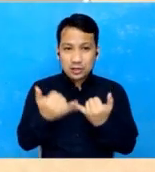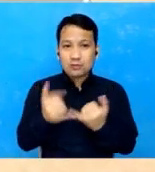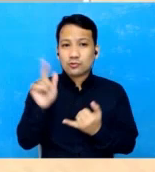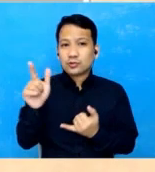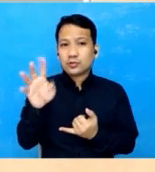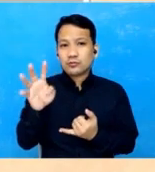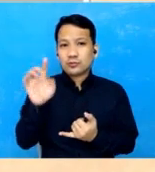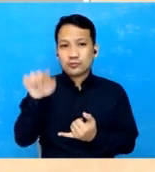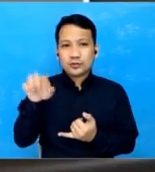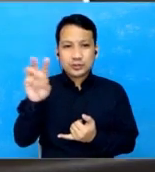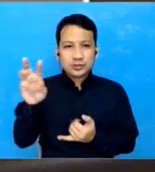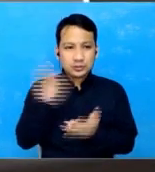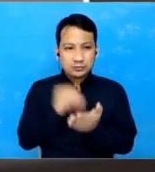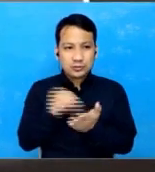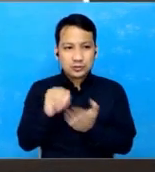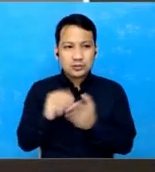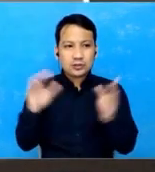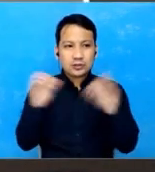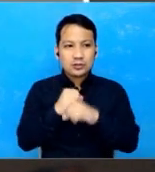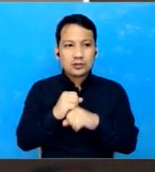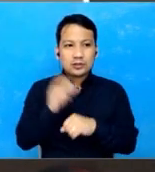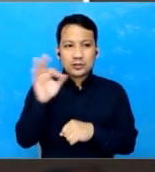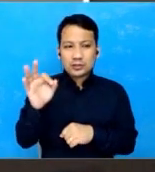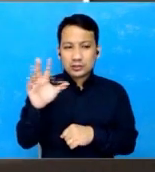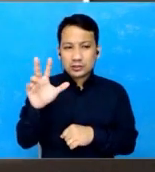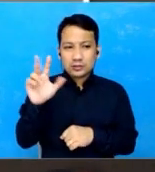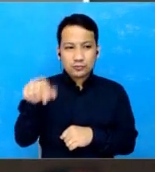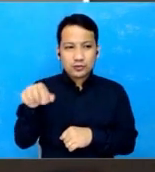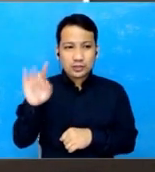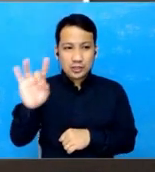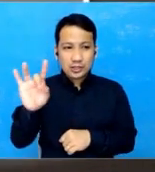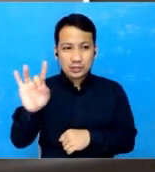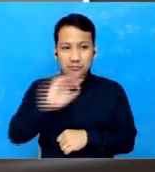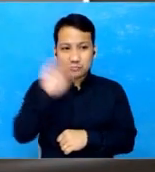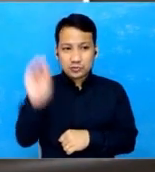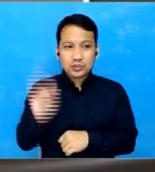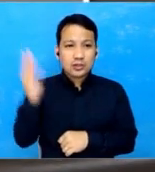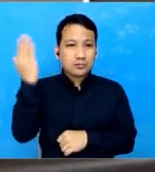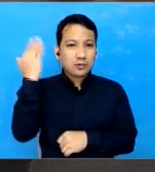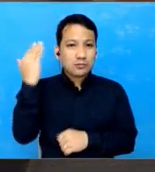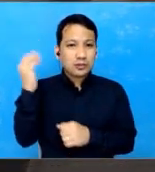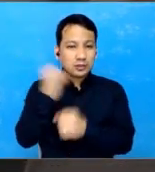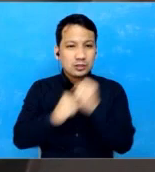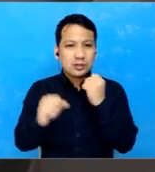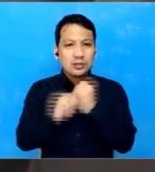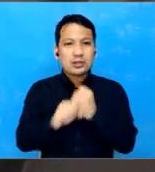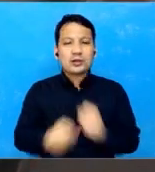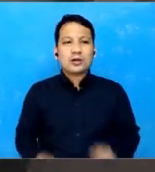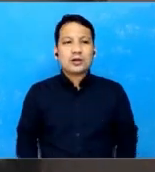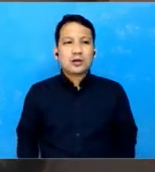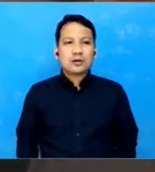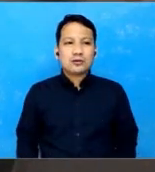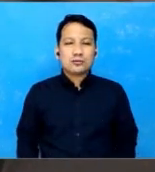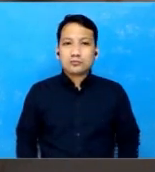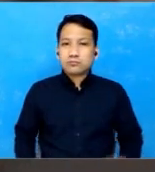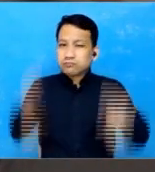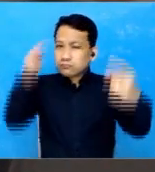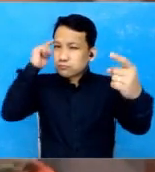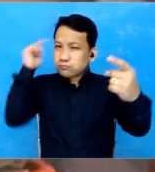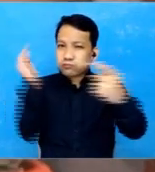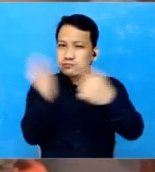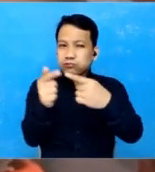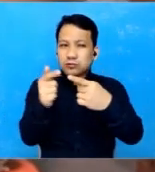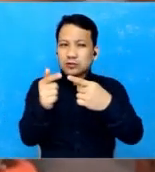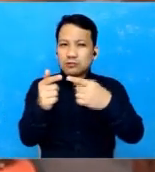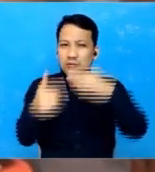nag-enroll, katumbas yan ng 93.8% ng mga nag-enroll noong nakaraang taon. Bagay na target higitan ng DepEd,